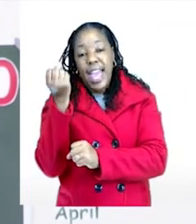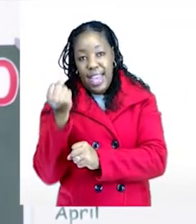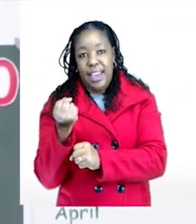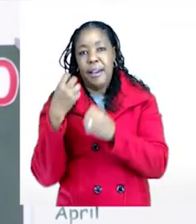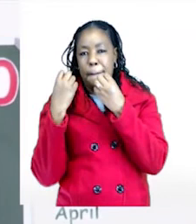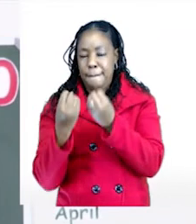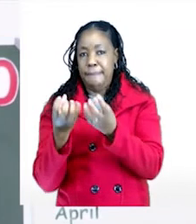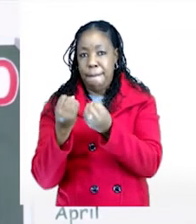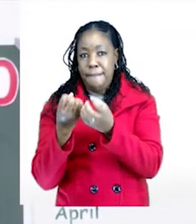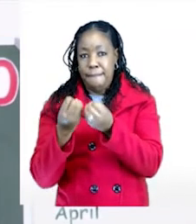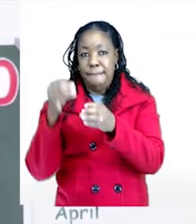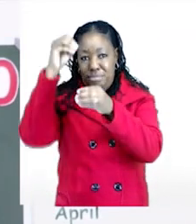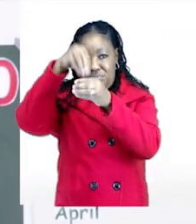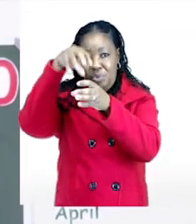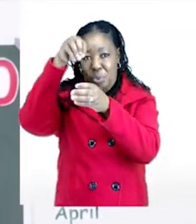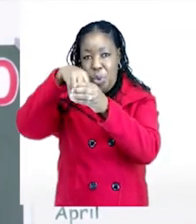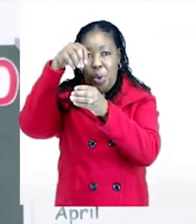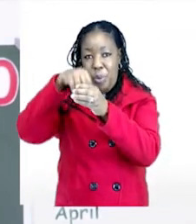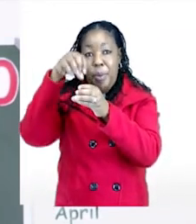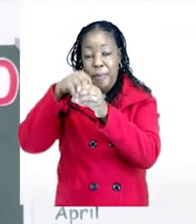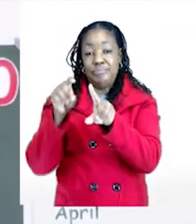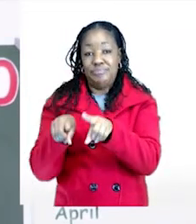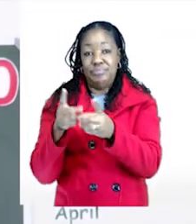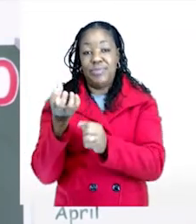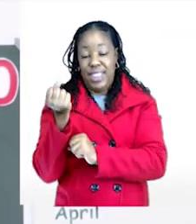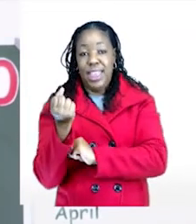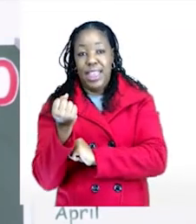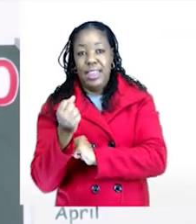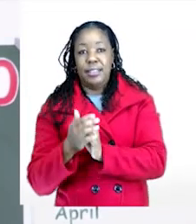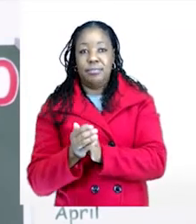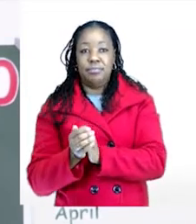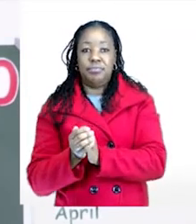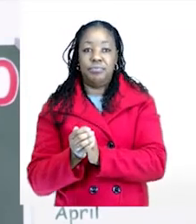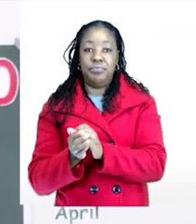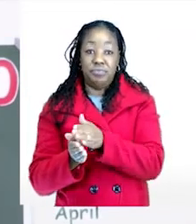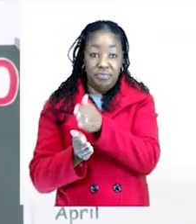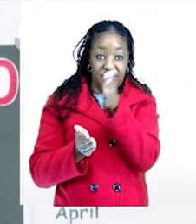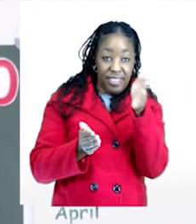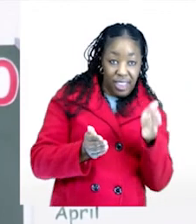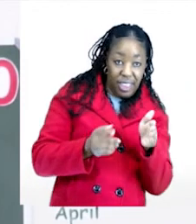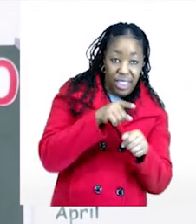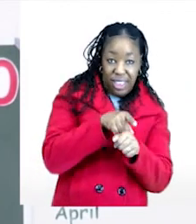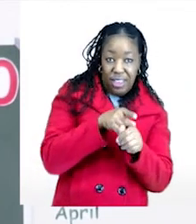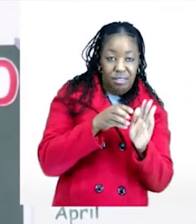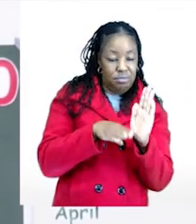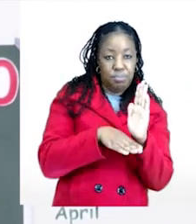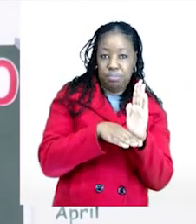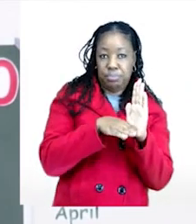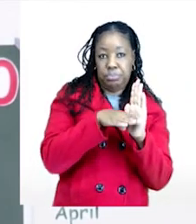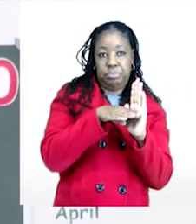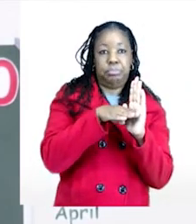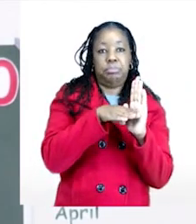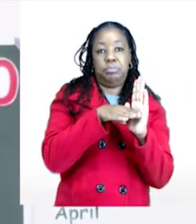magnets compared to this one. This one is only half full, and that